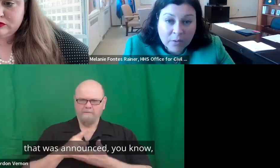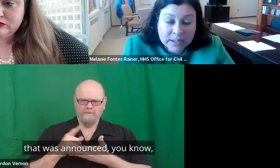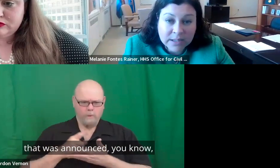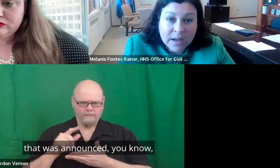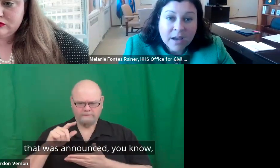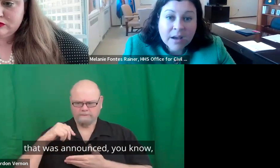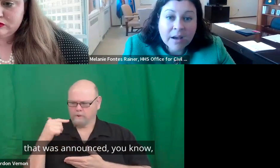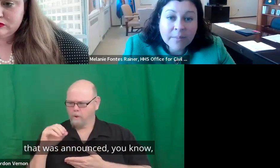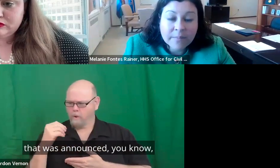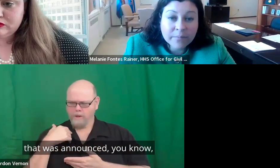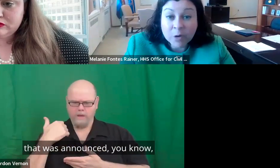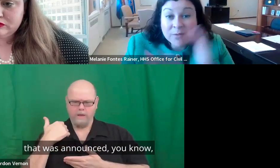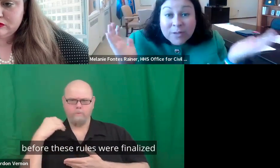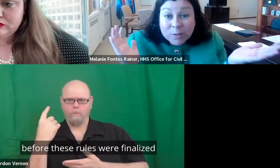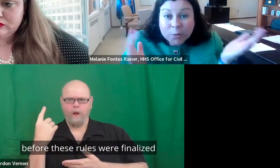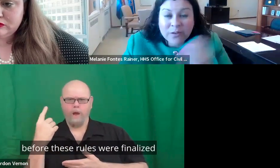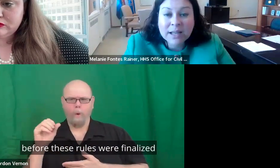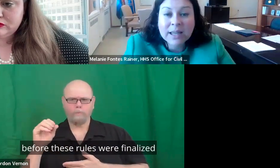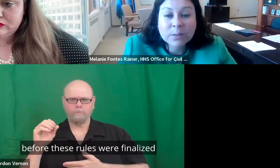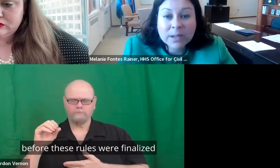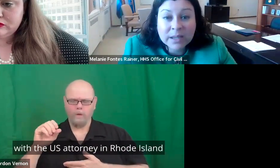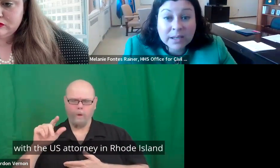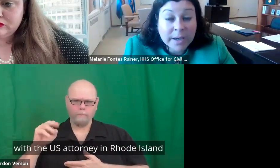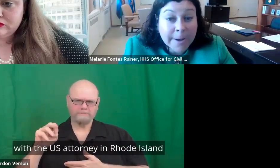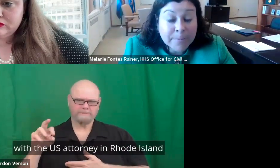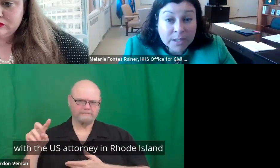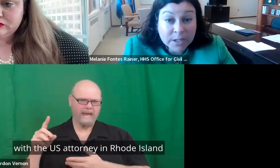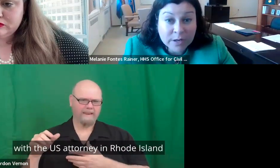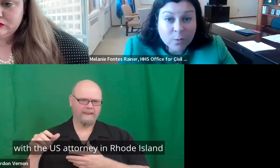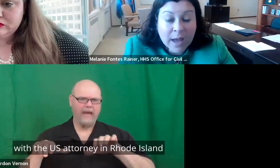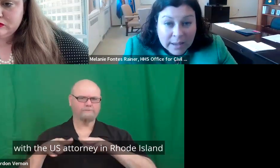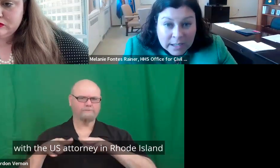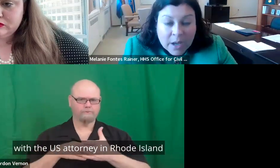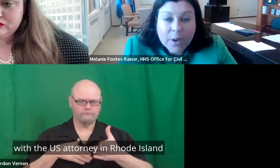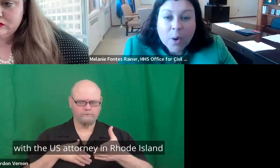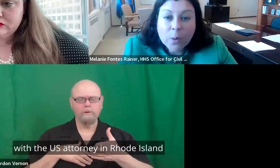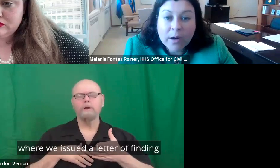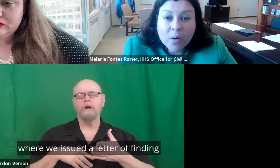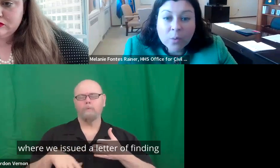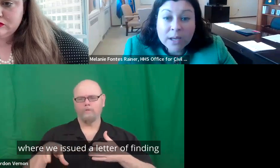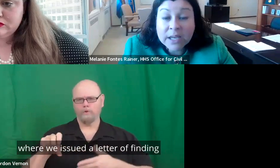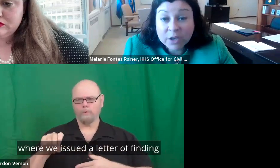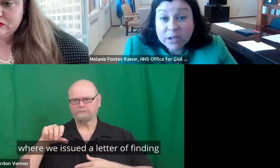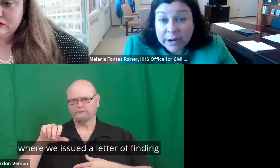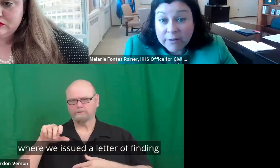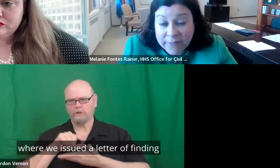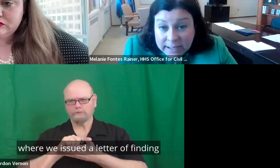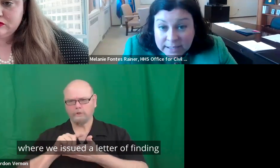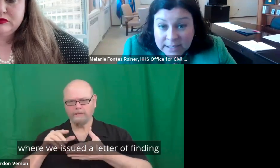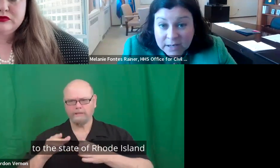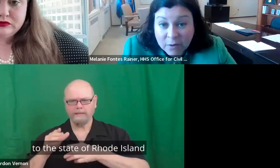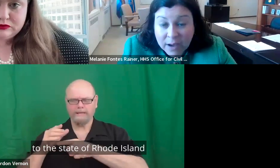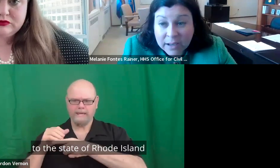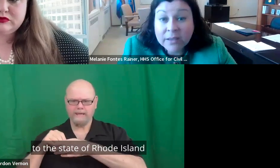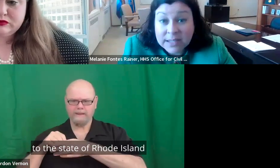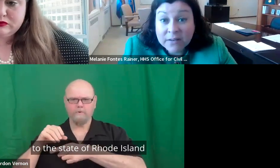that was announced, before these rules were finalized with the U.S. Attorney in Rhode Island, where we issued a letter of finding